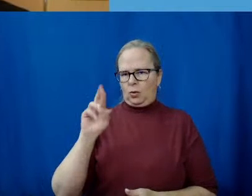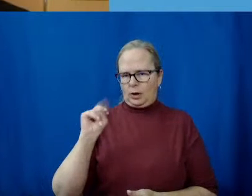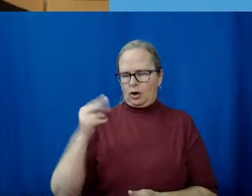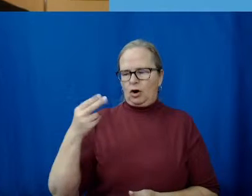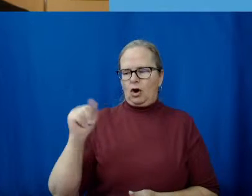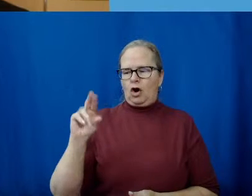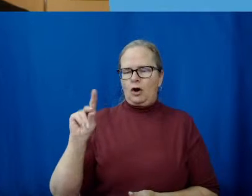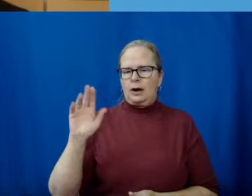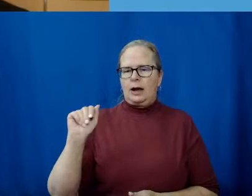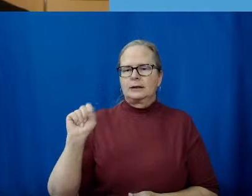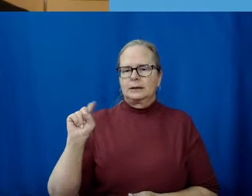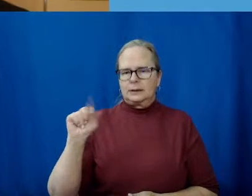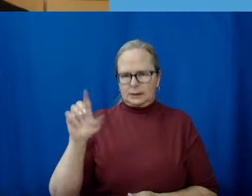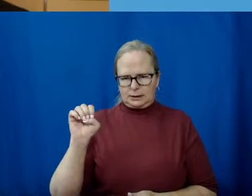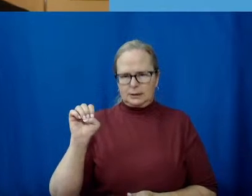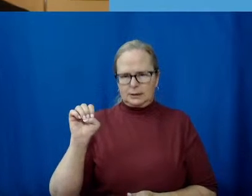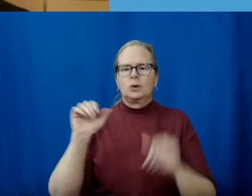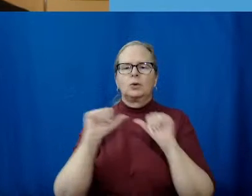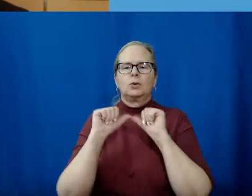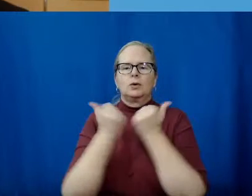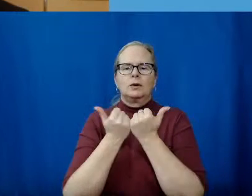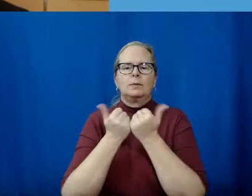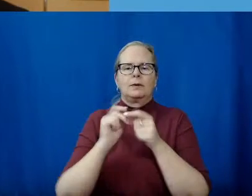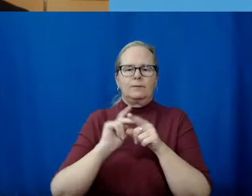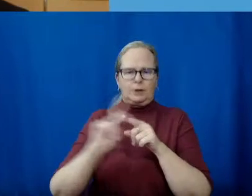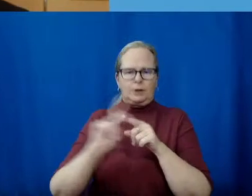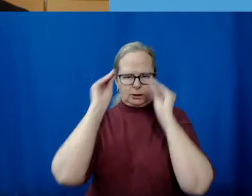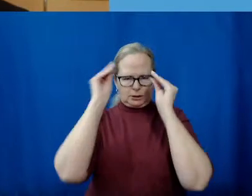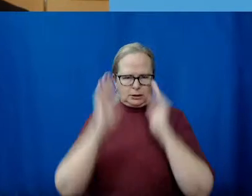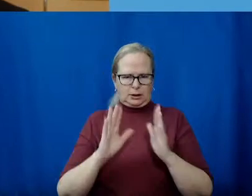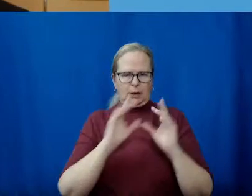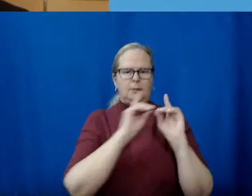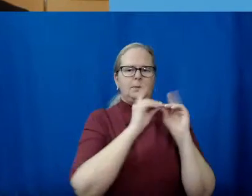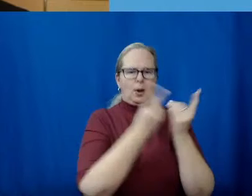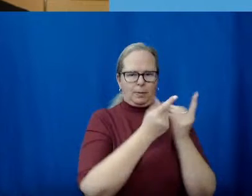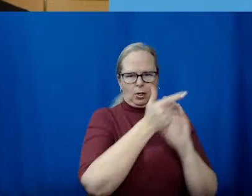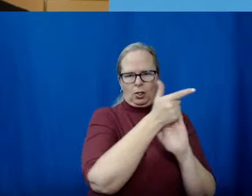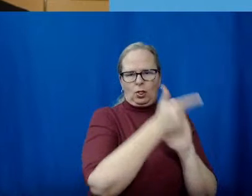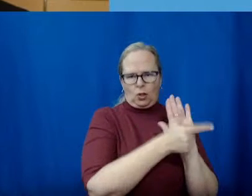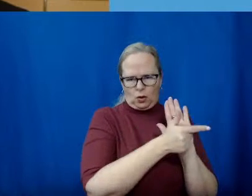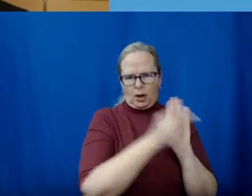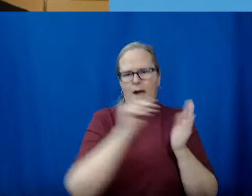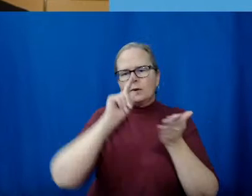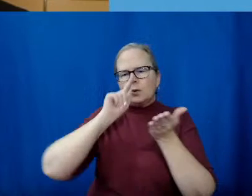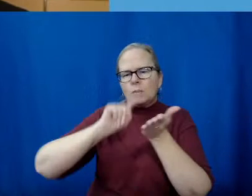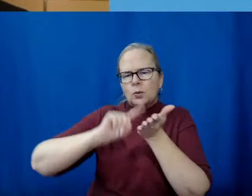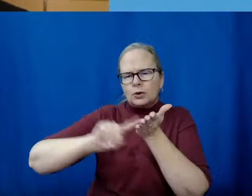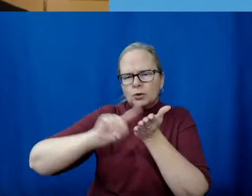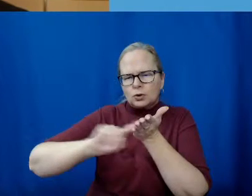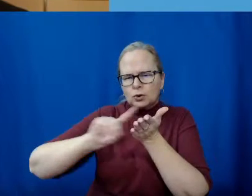University of Calgary, and my research focuses on health law and policy.